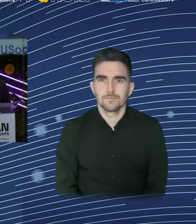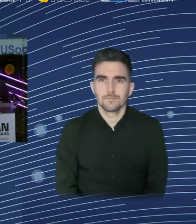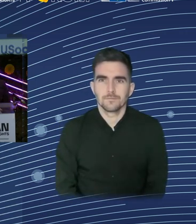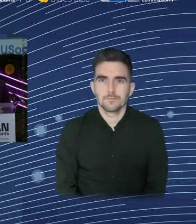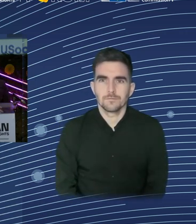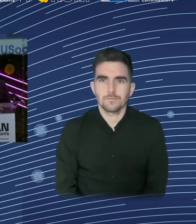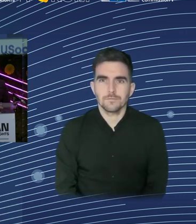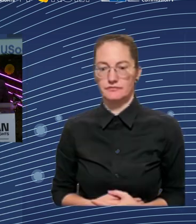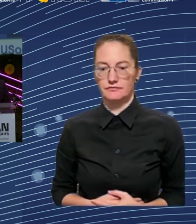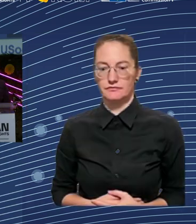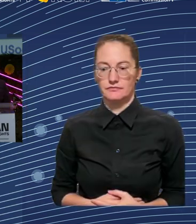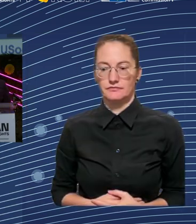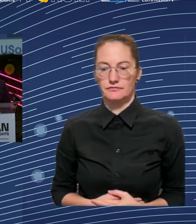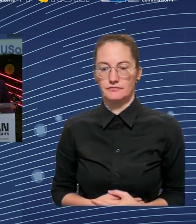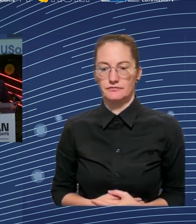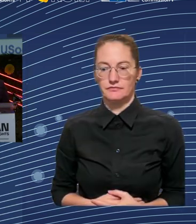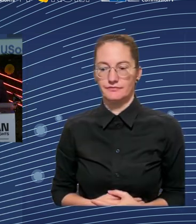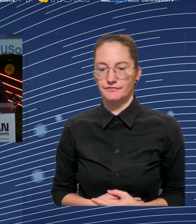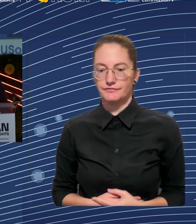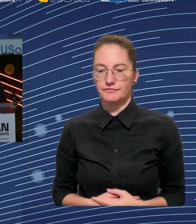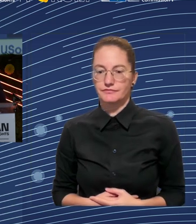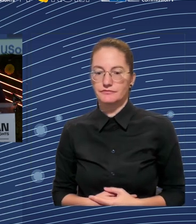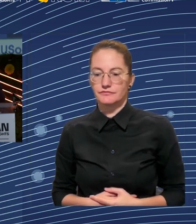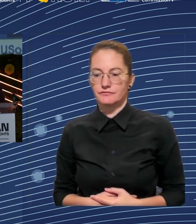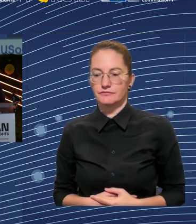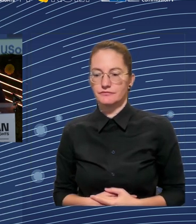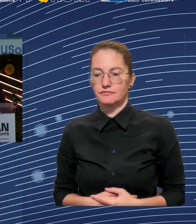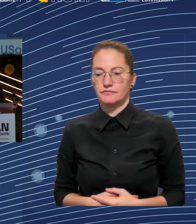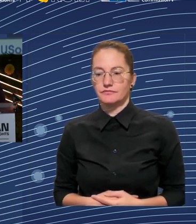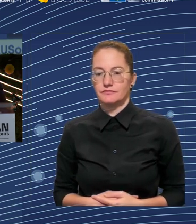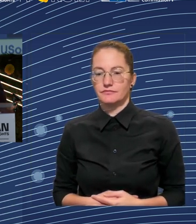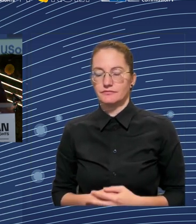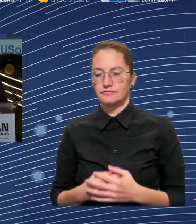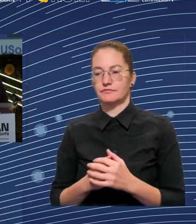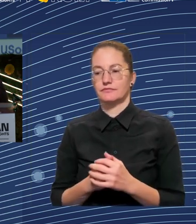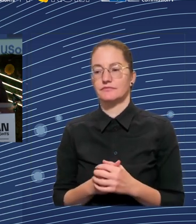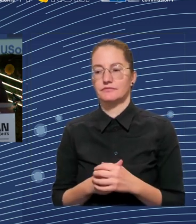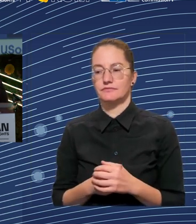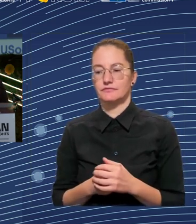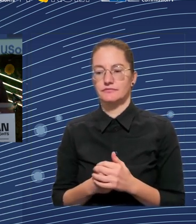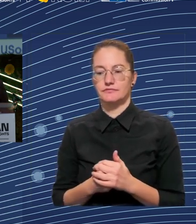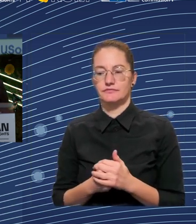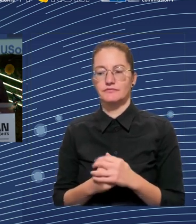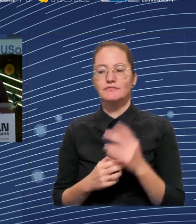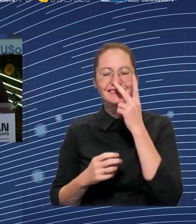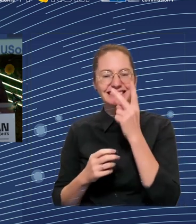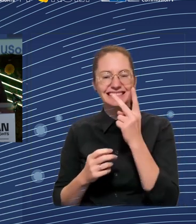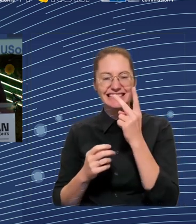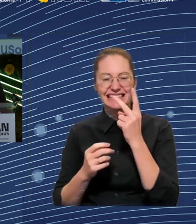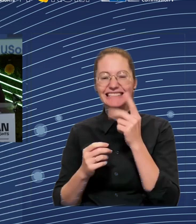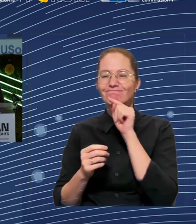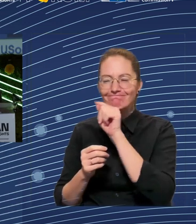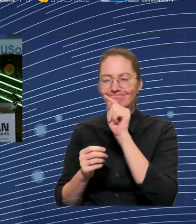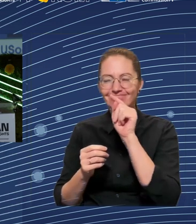greater manual skills and lower digital skills as compared to non-shortage occupations. However, the